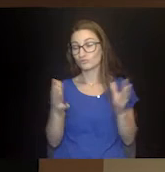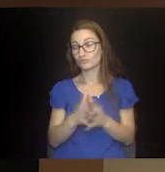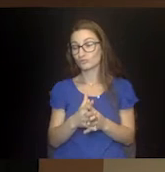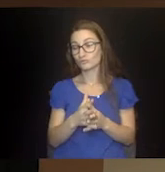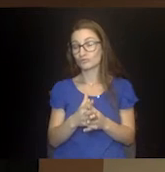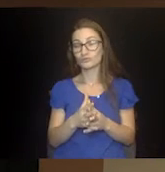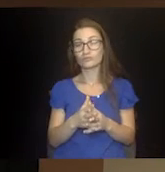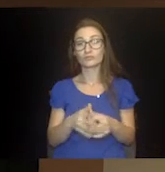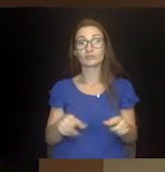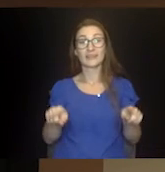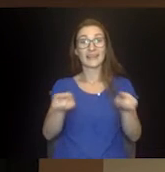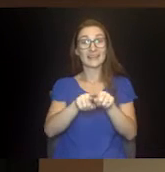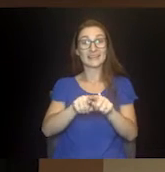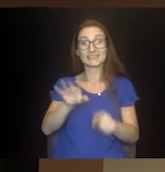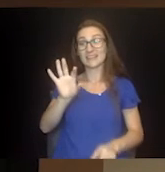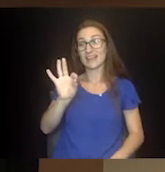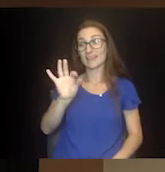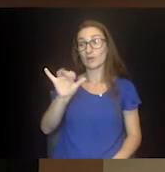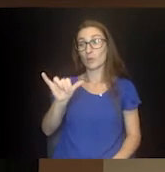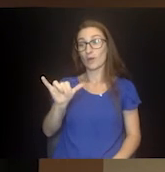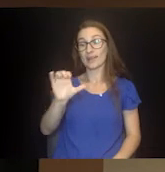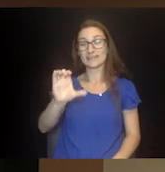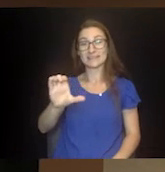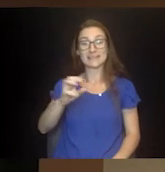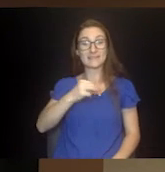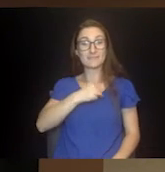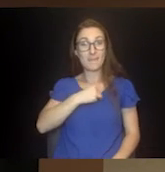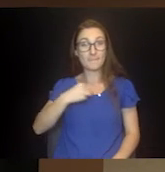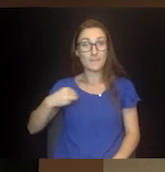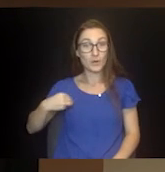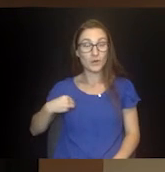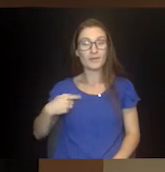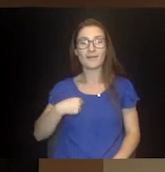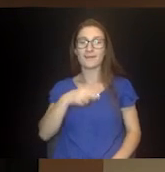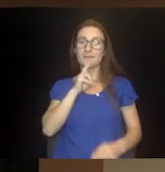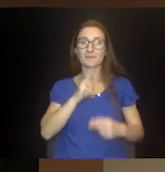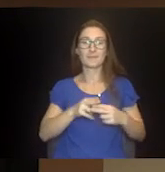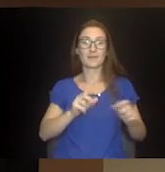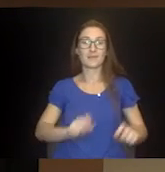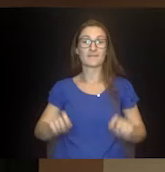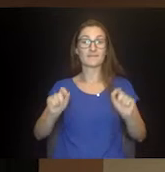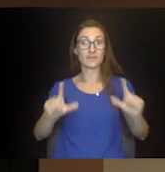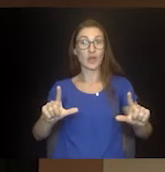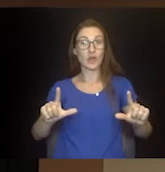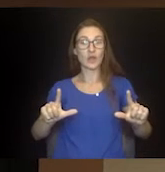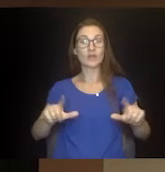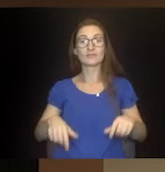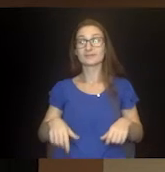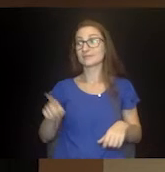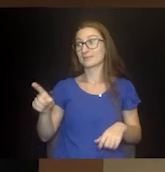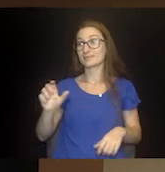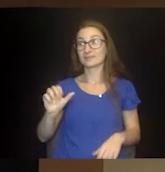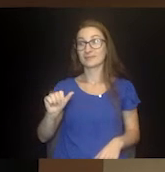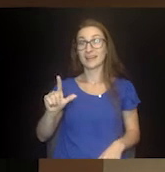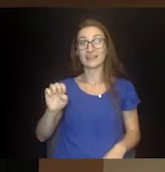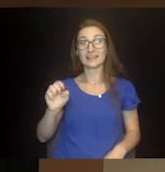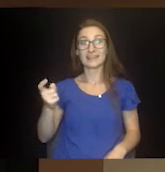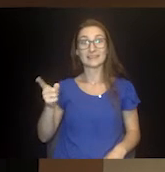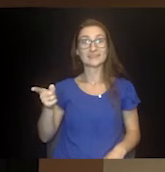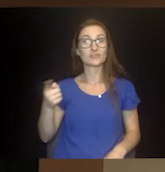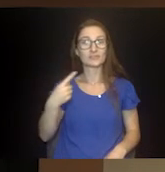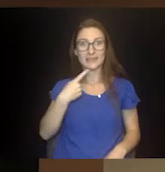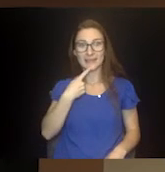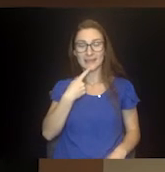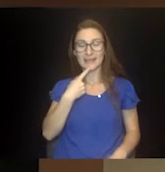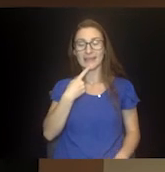But yeah. As a FIC member, as I was talking about the vlogs earlier, and